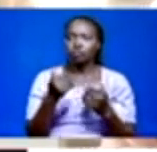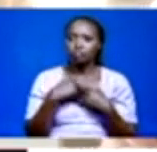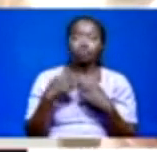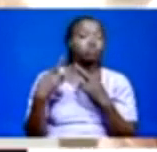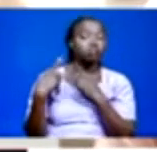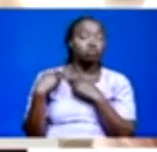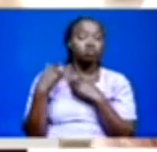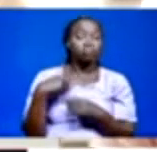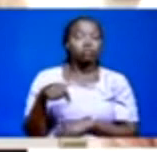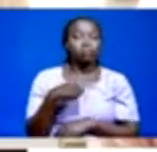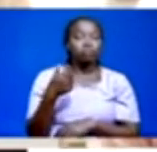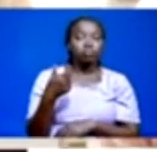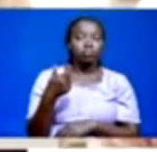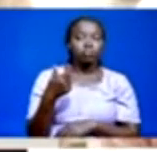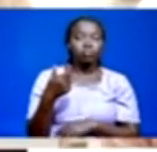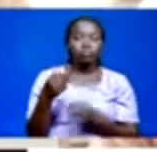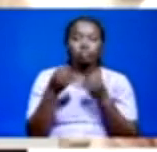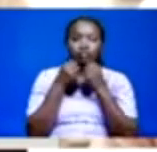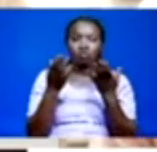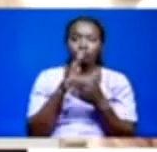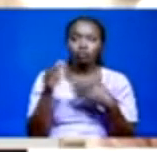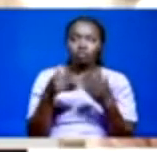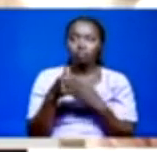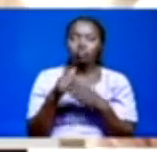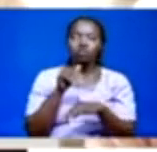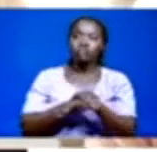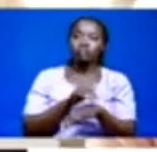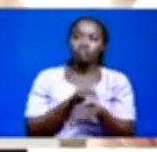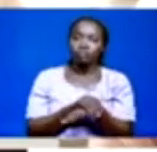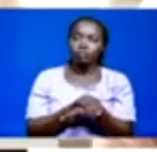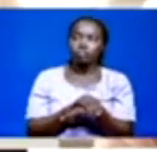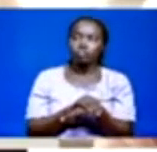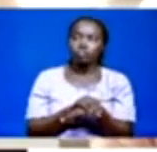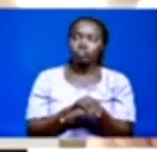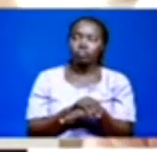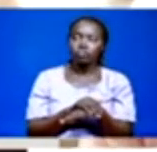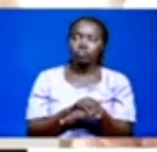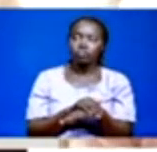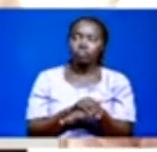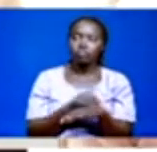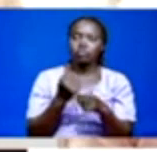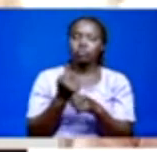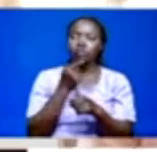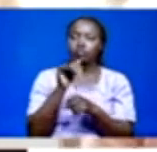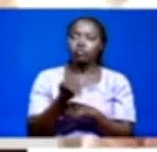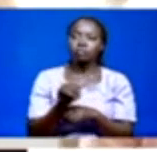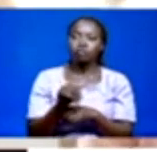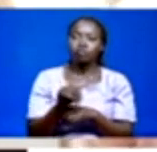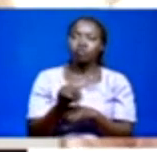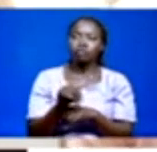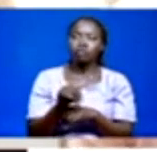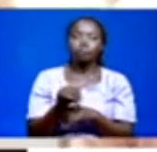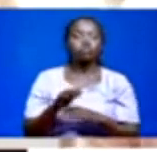ourselves to release all the information that would be good in terms of making sure that we are